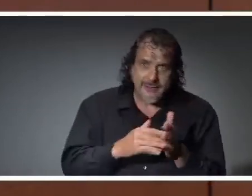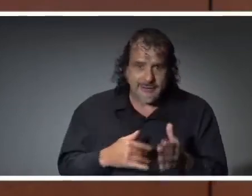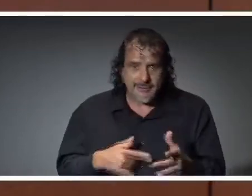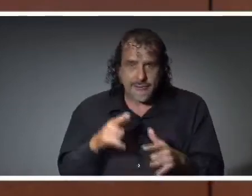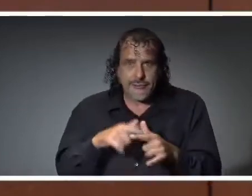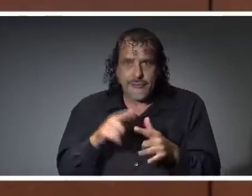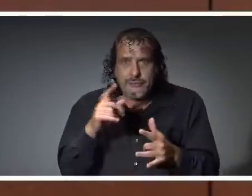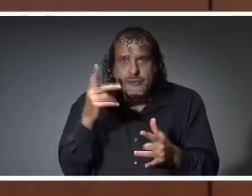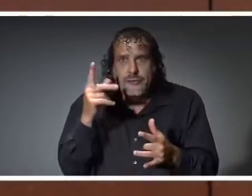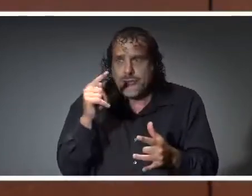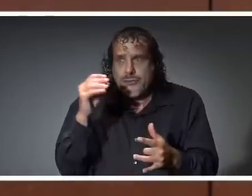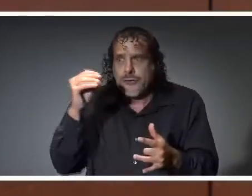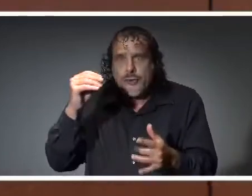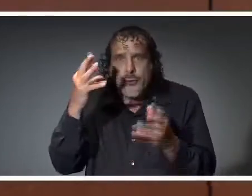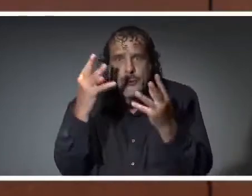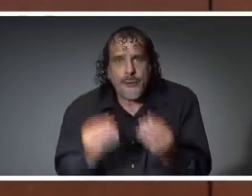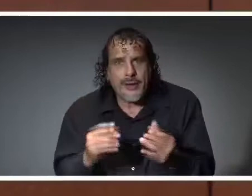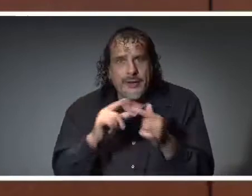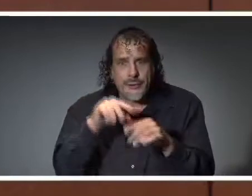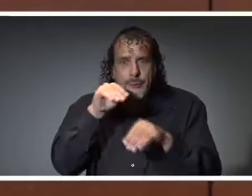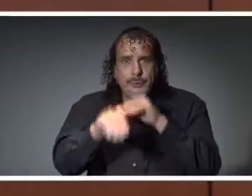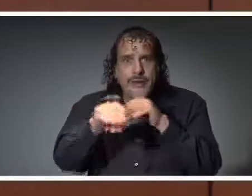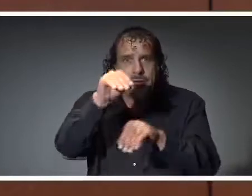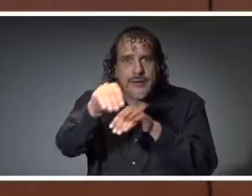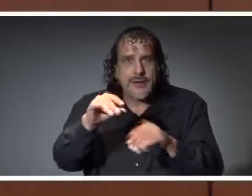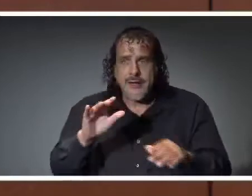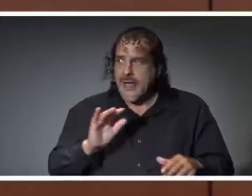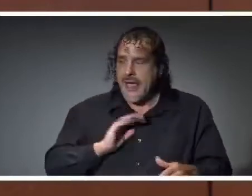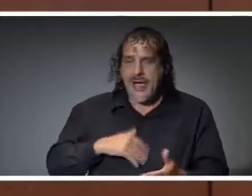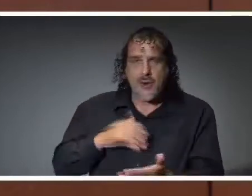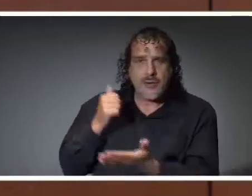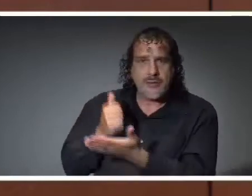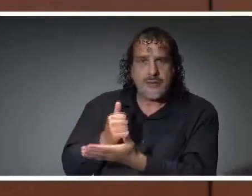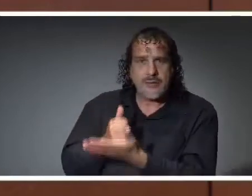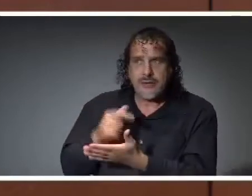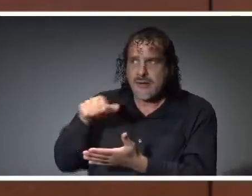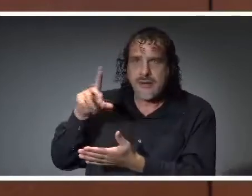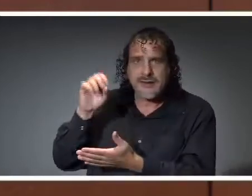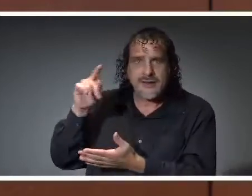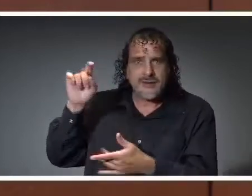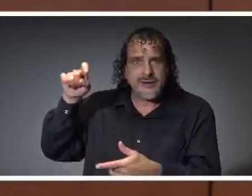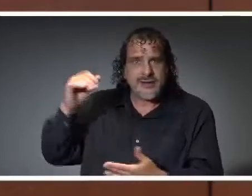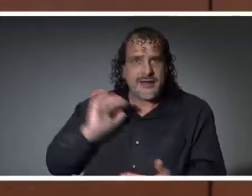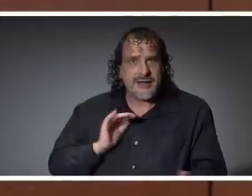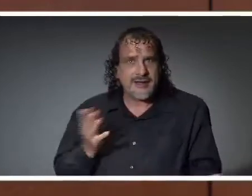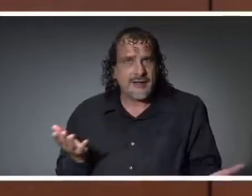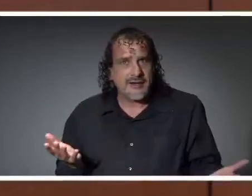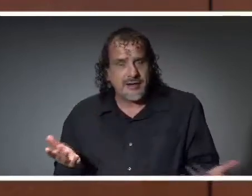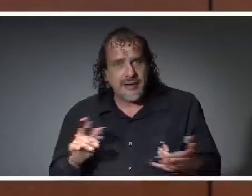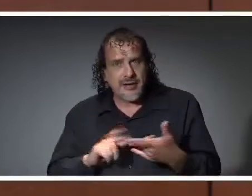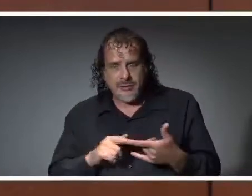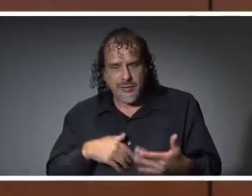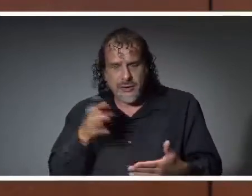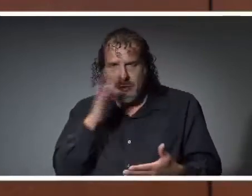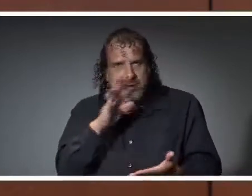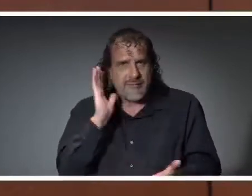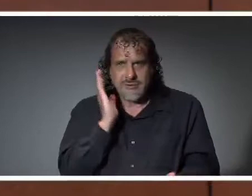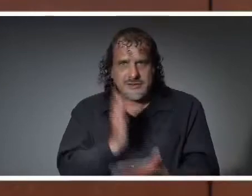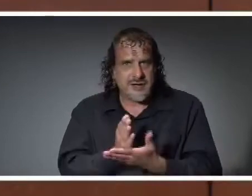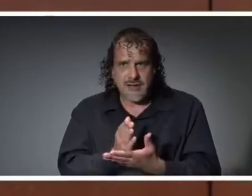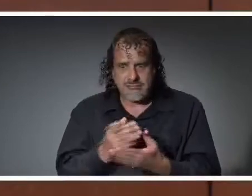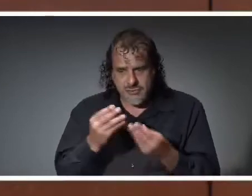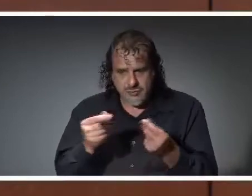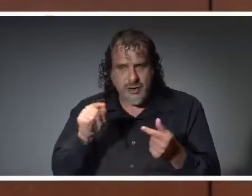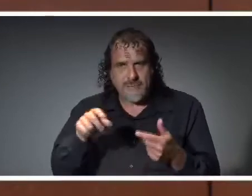to plant. So our South Delta neighbors need our help, and we're never going to stop working on this project. As the